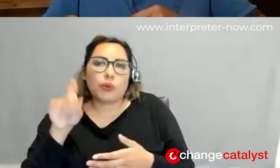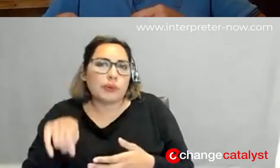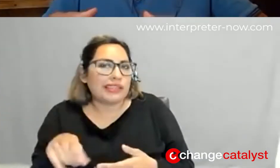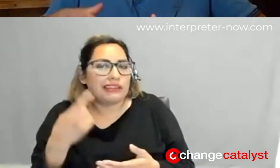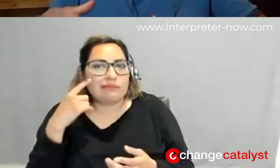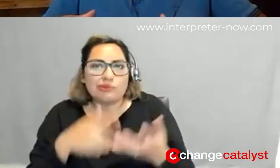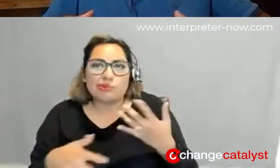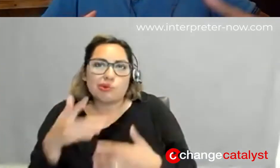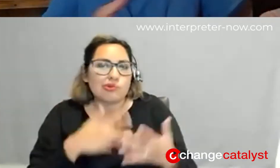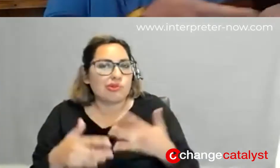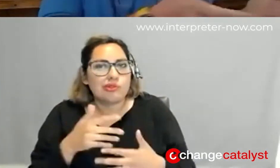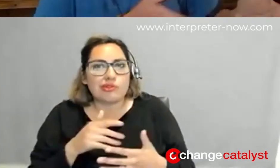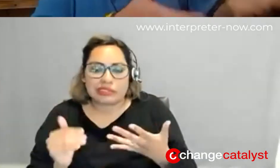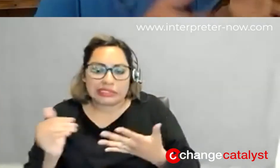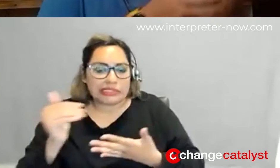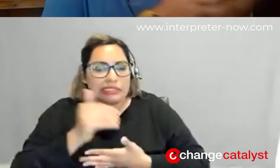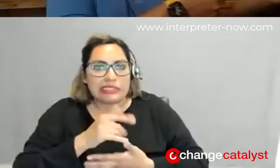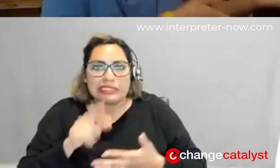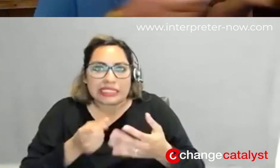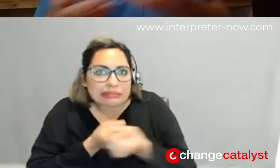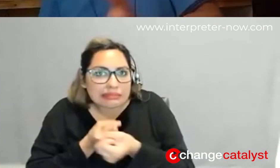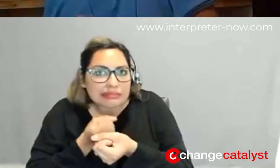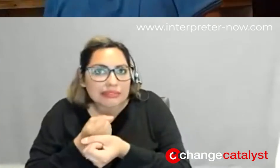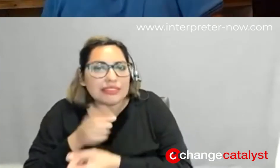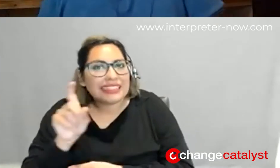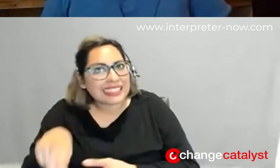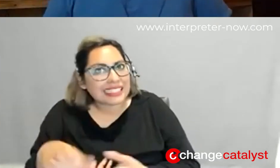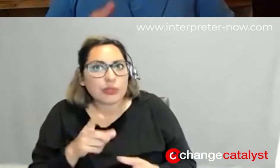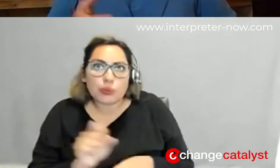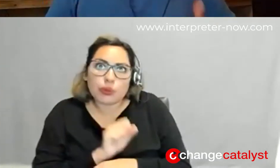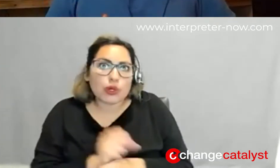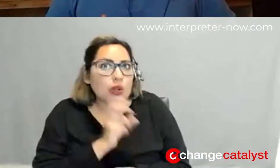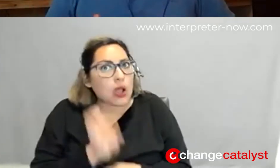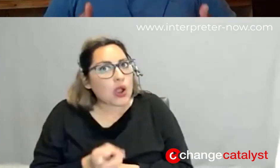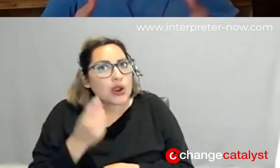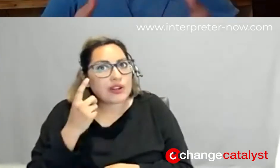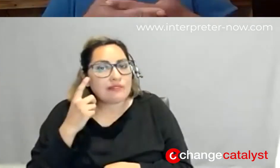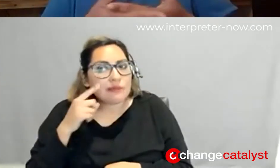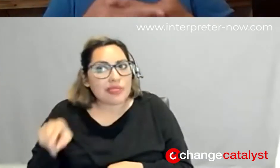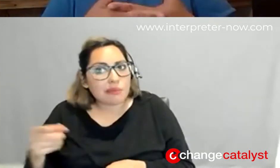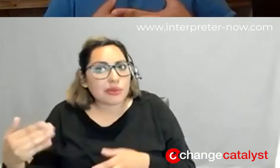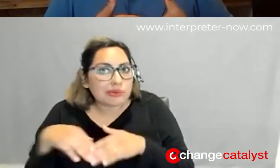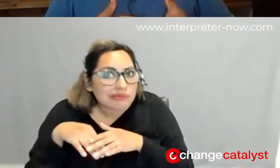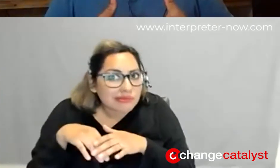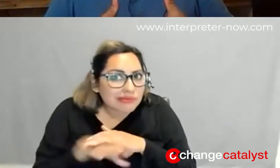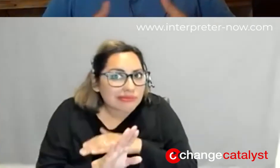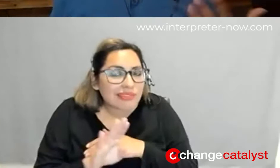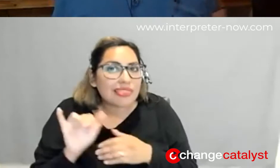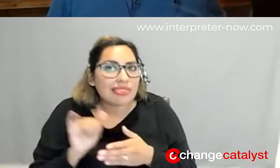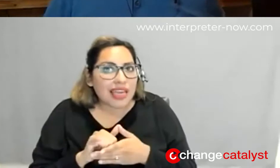If you really want those people that you work so hard to get in the door, if you want them to stick around, they need social